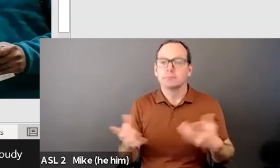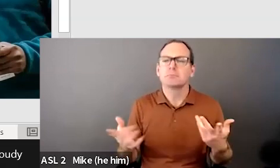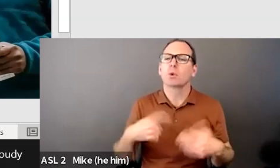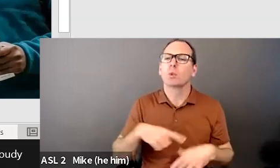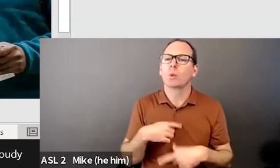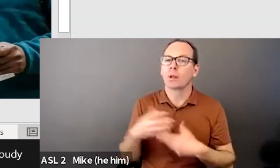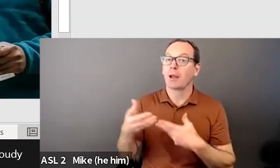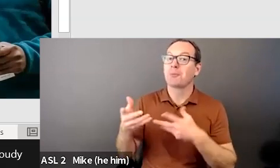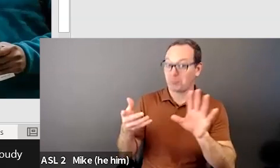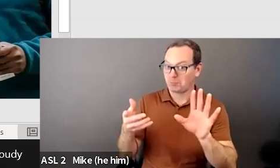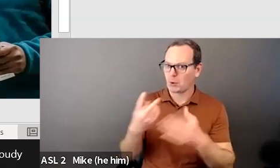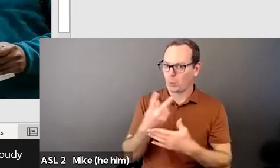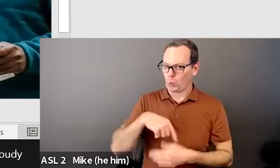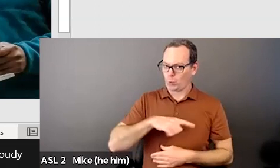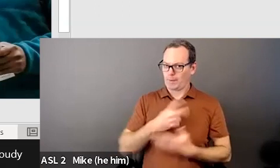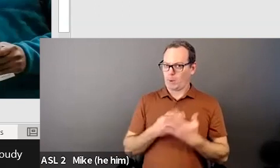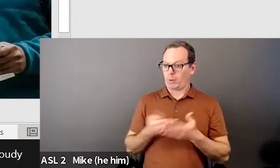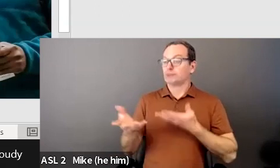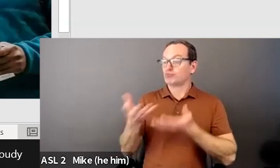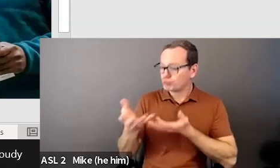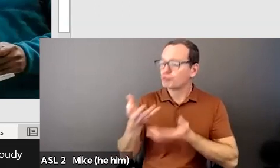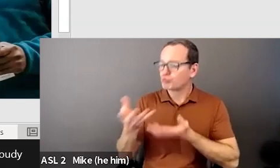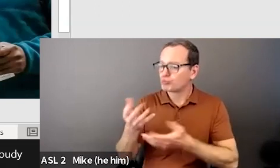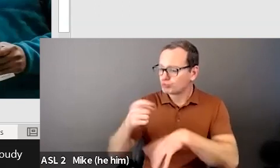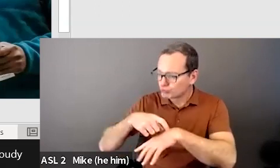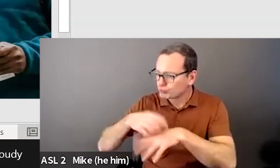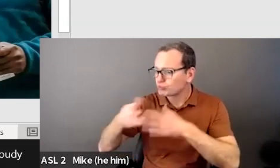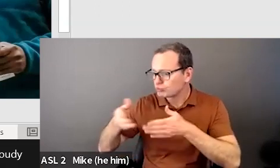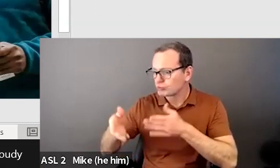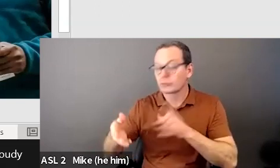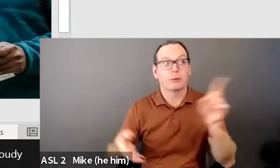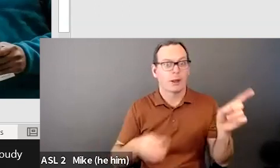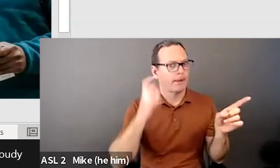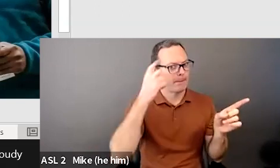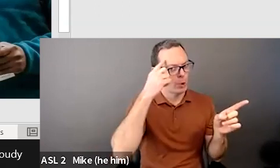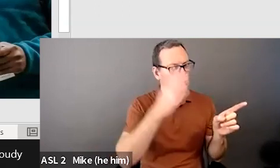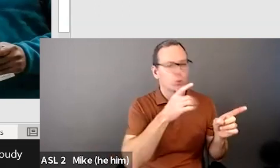the youth, but we also did for our employer partners as well.